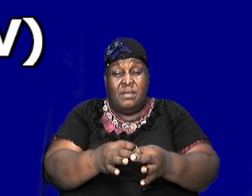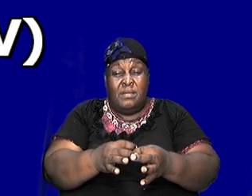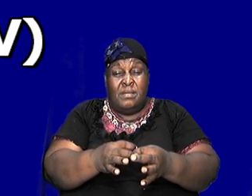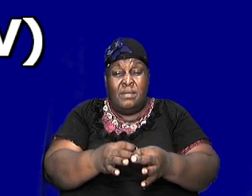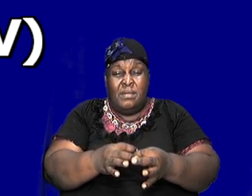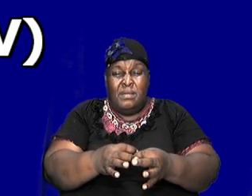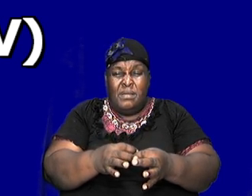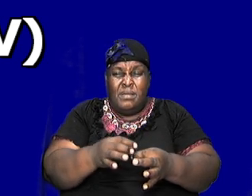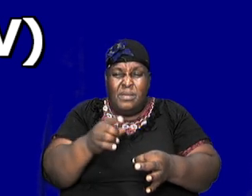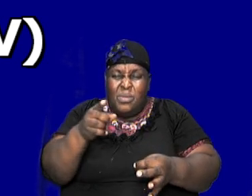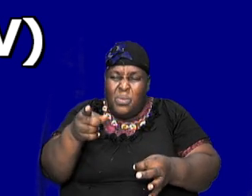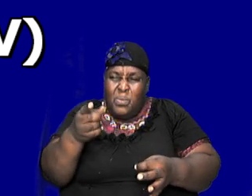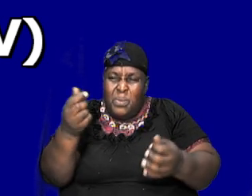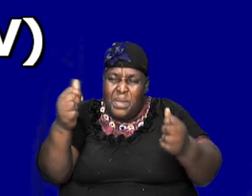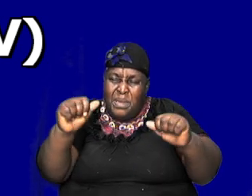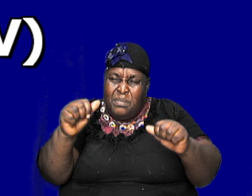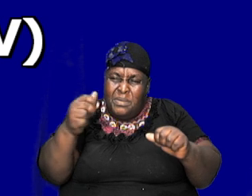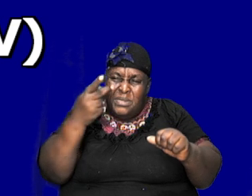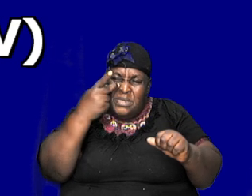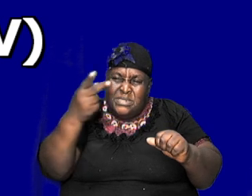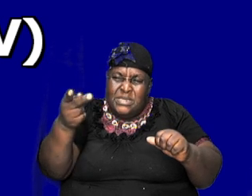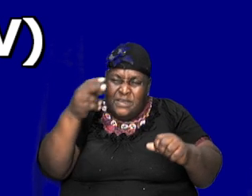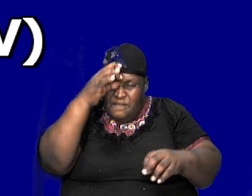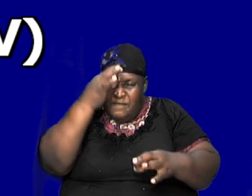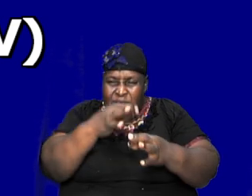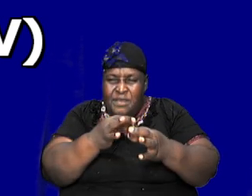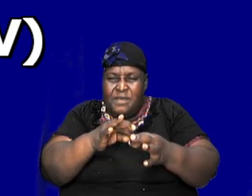to see faith in an individual?